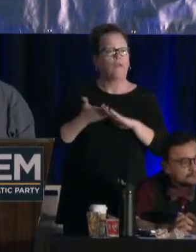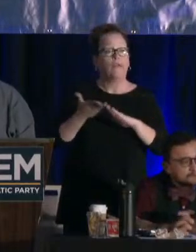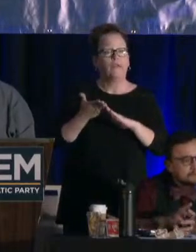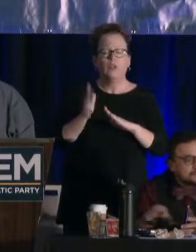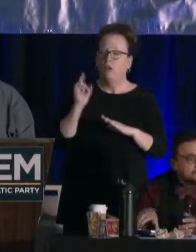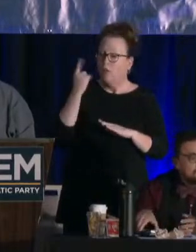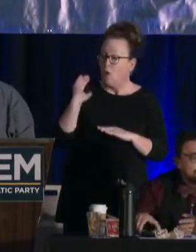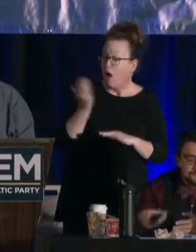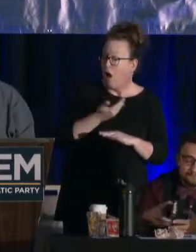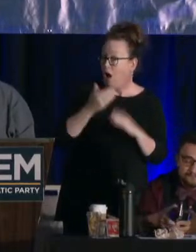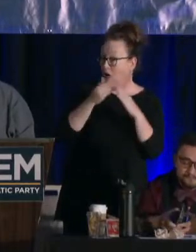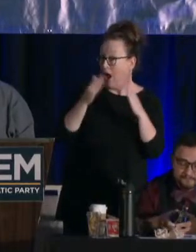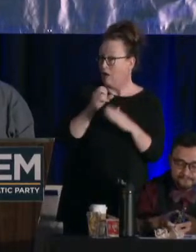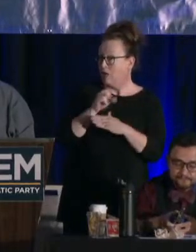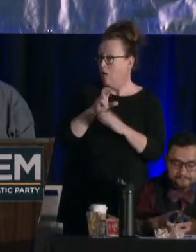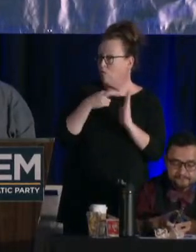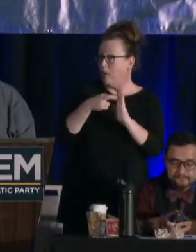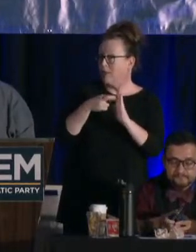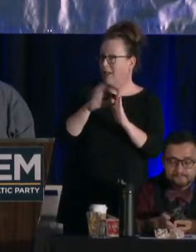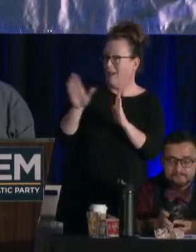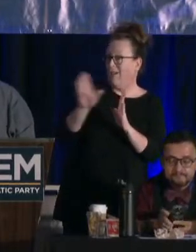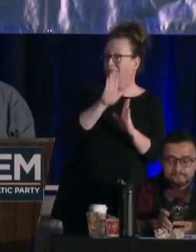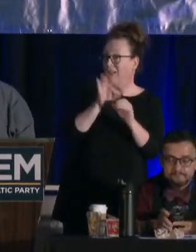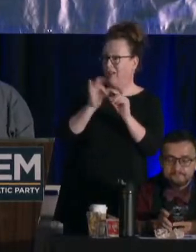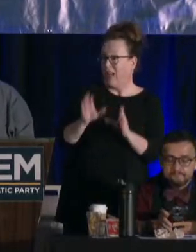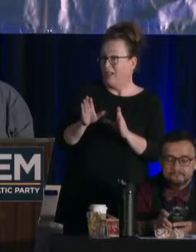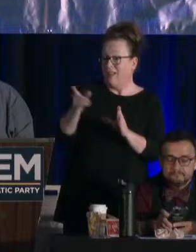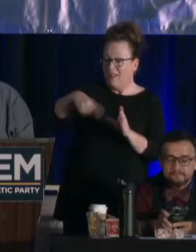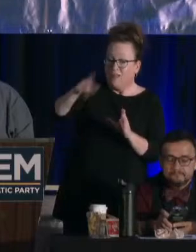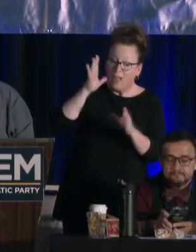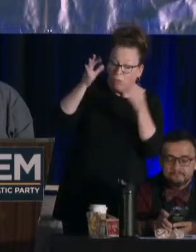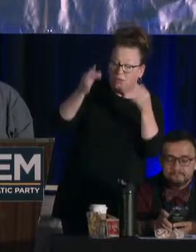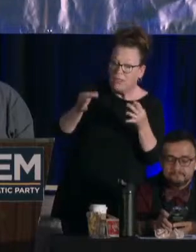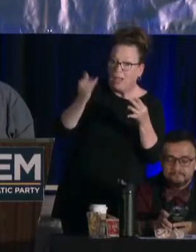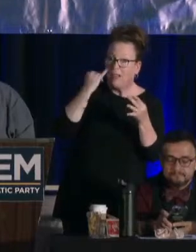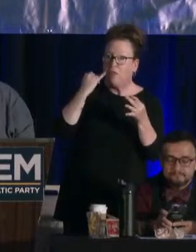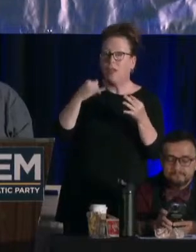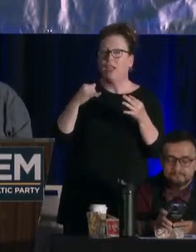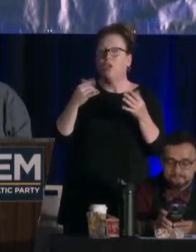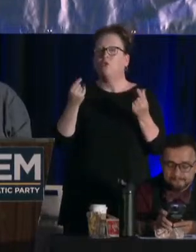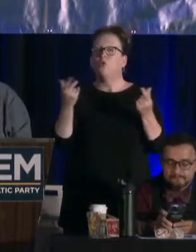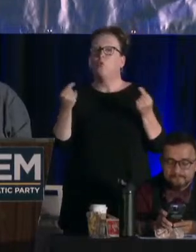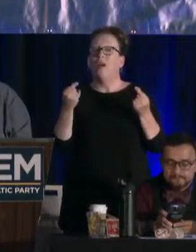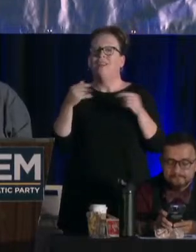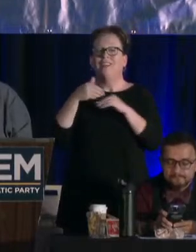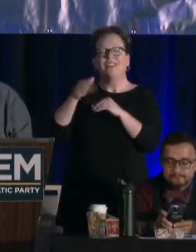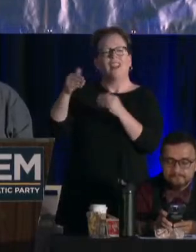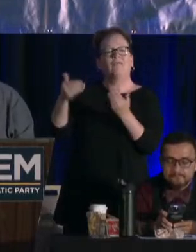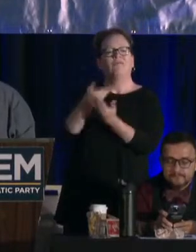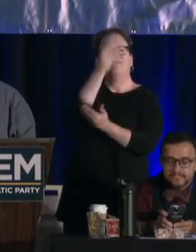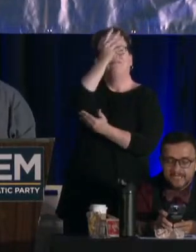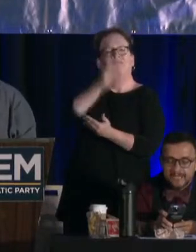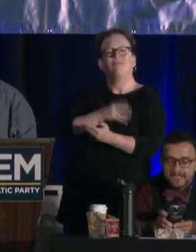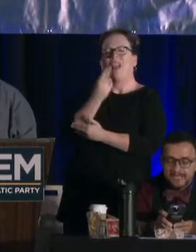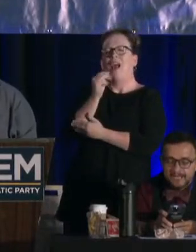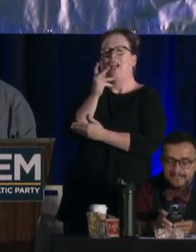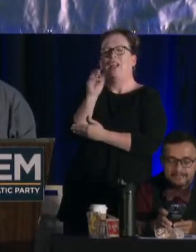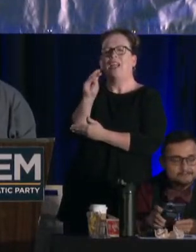candidates, their victories will decide whether, instead, we send Hakeem Jeffries to be the next Speaker of the